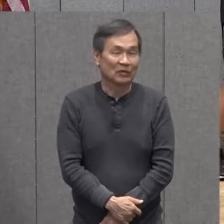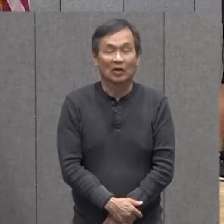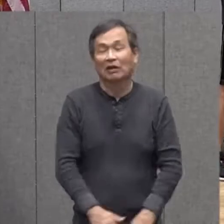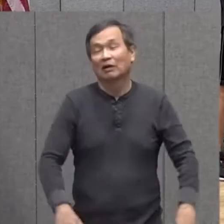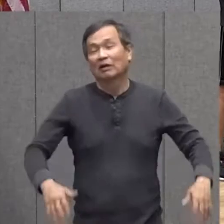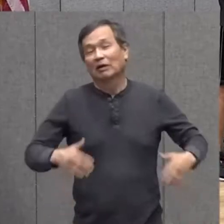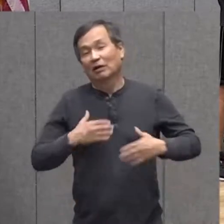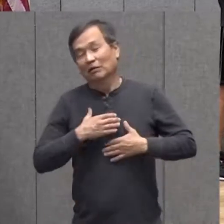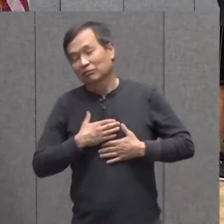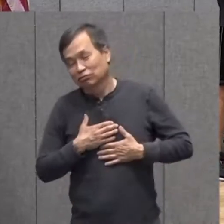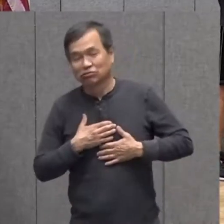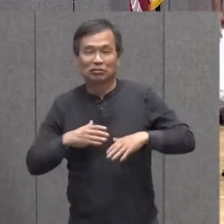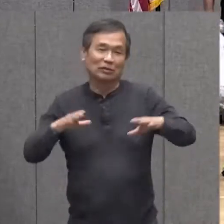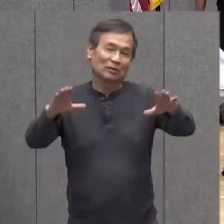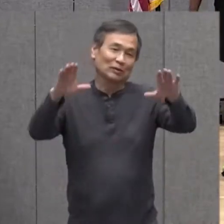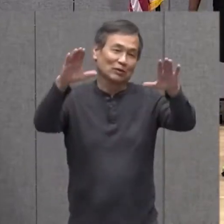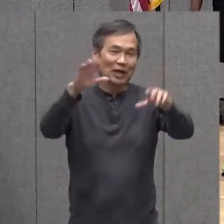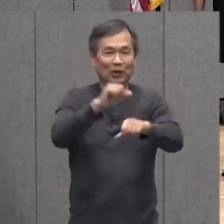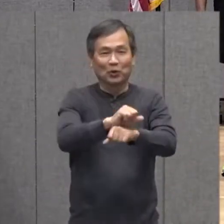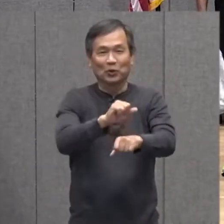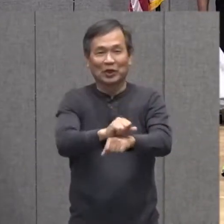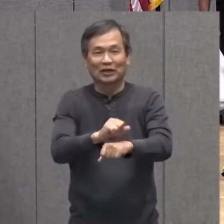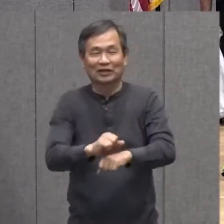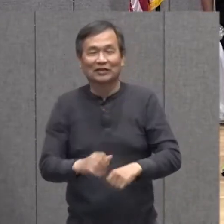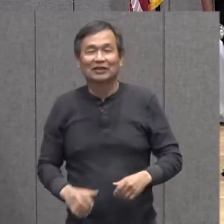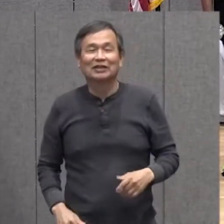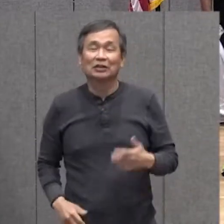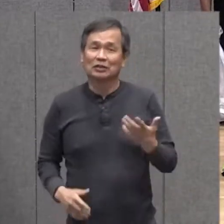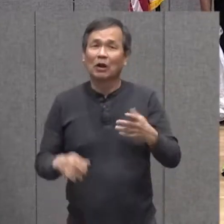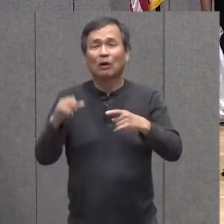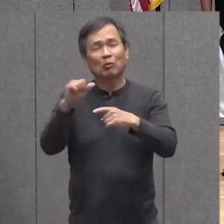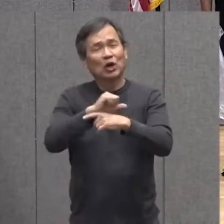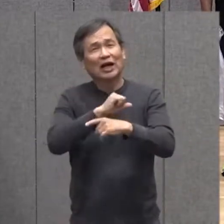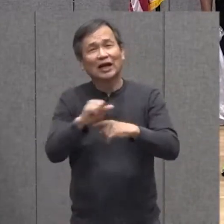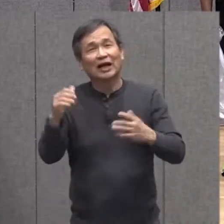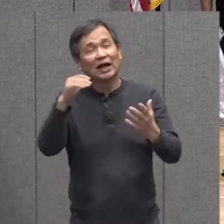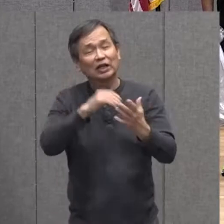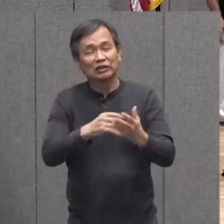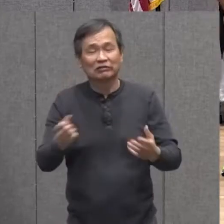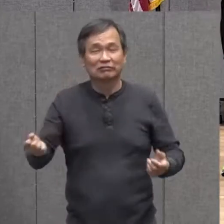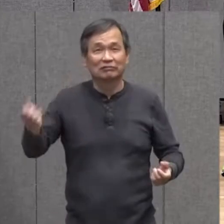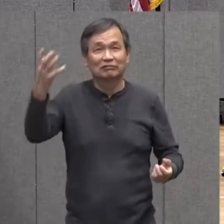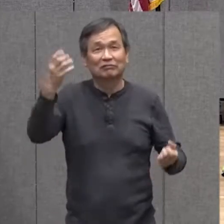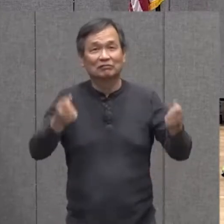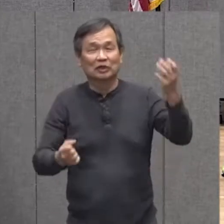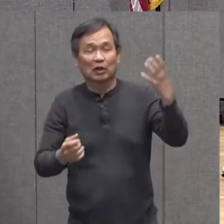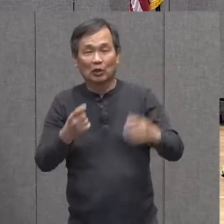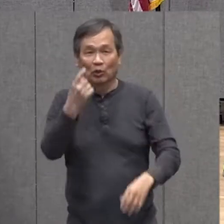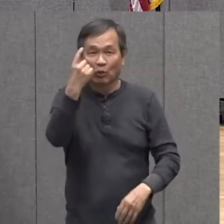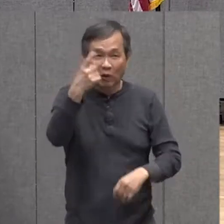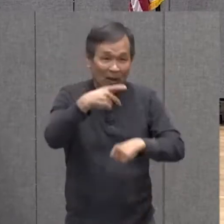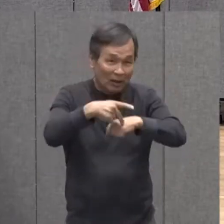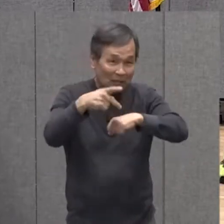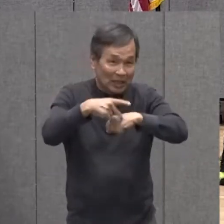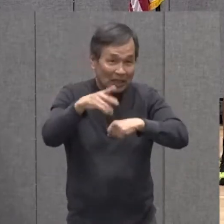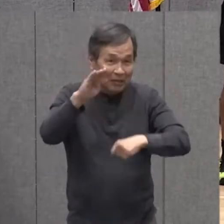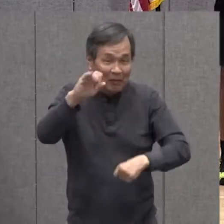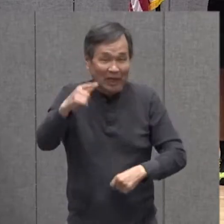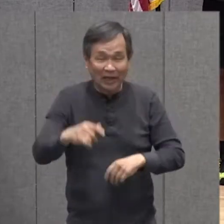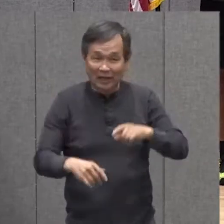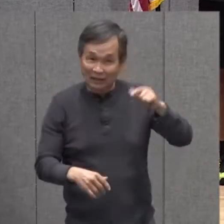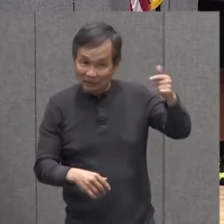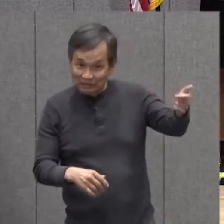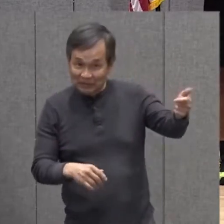Great work, boys and girls. That was fantastic. So we were practicing again juggling with one plastic bag. My colleague,